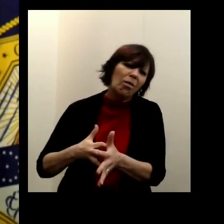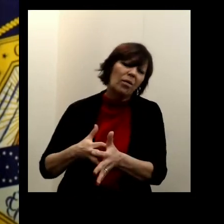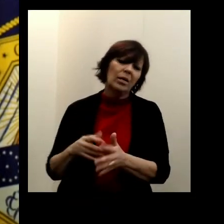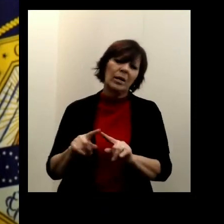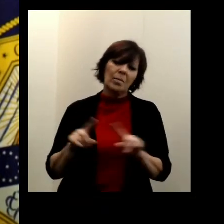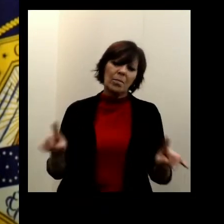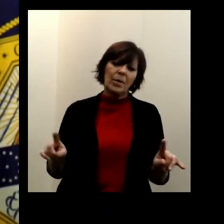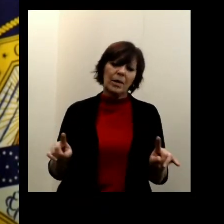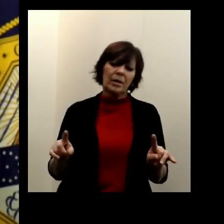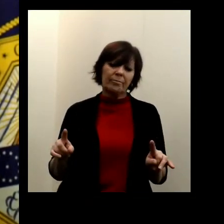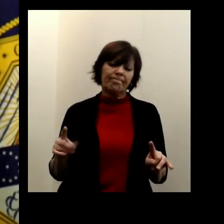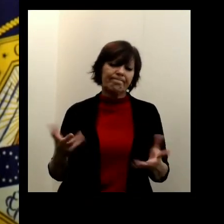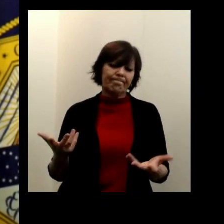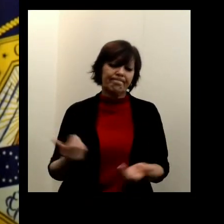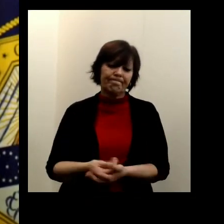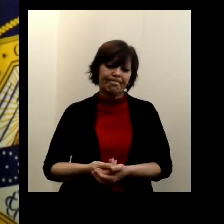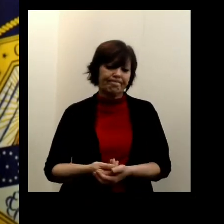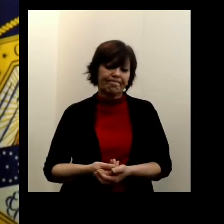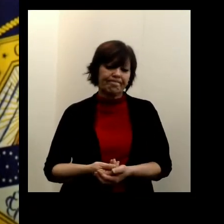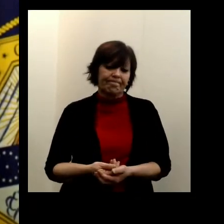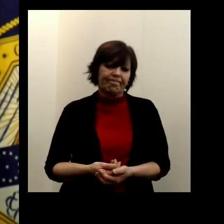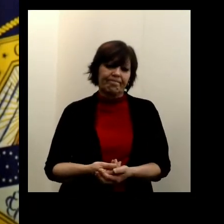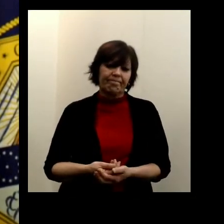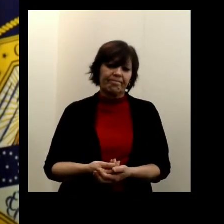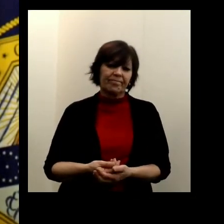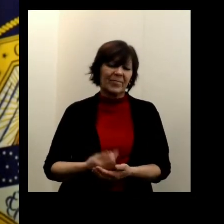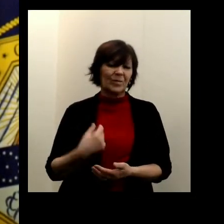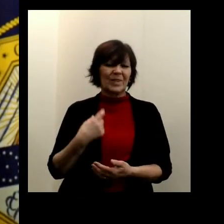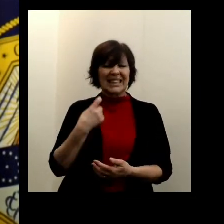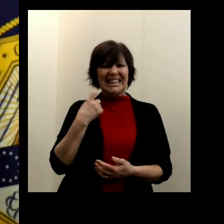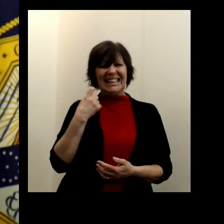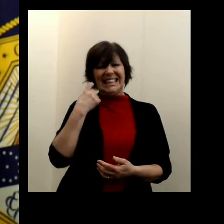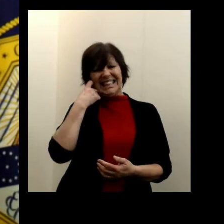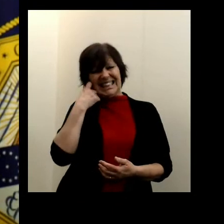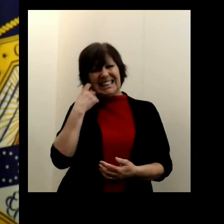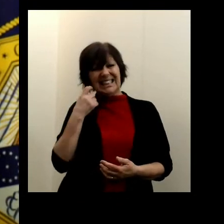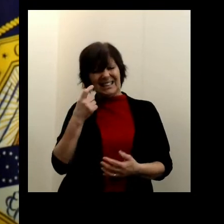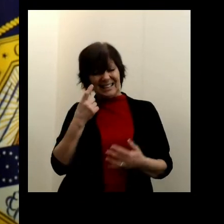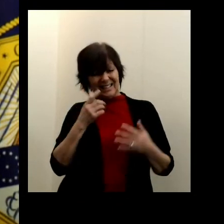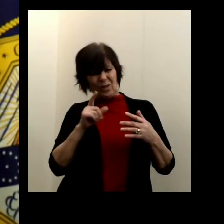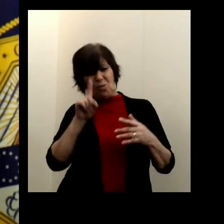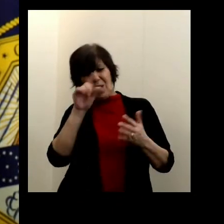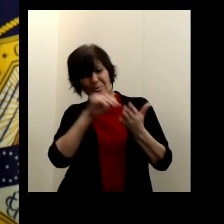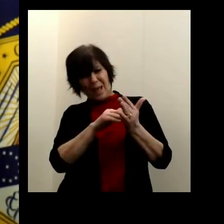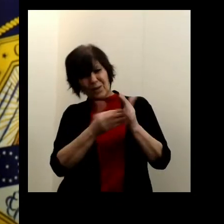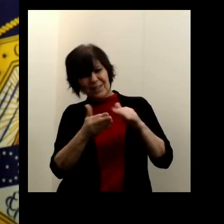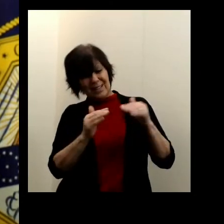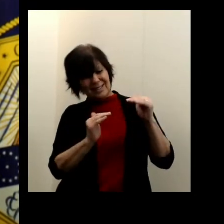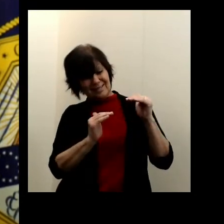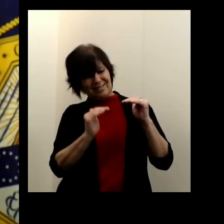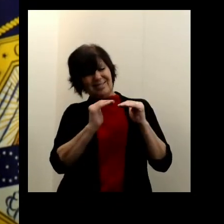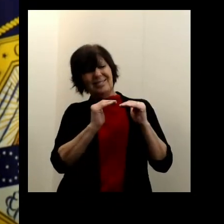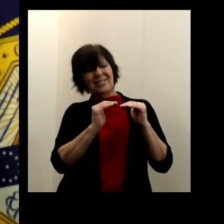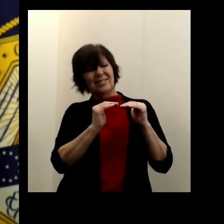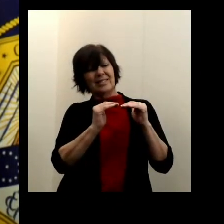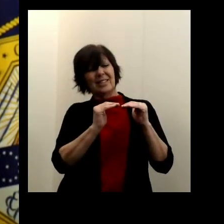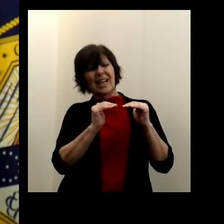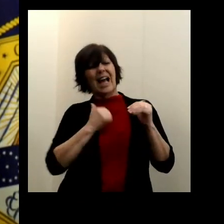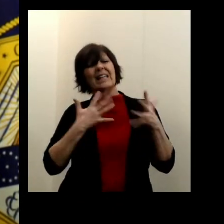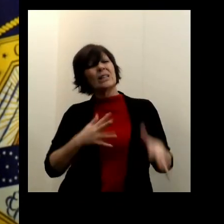But we just got over this 1,000 deaths in Erie County, which is something I hoped we didn't hit, but we